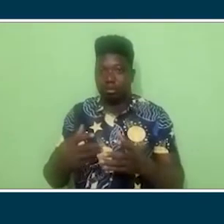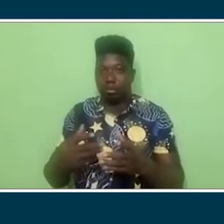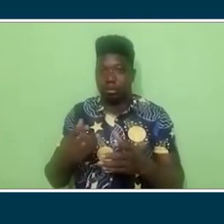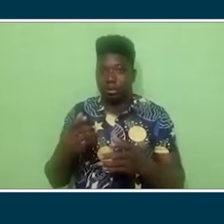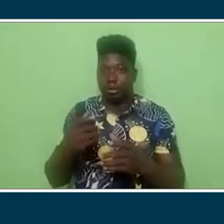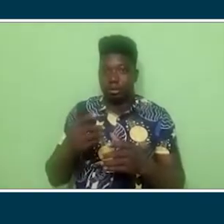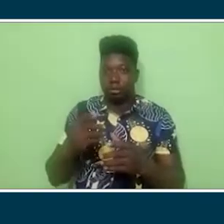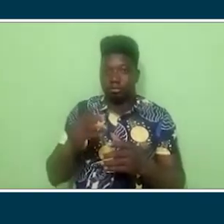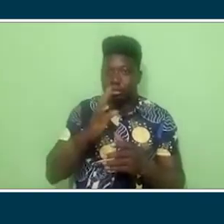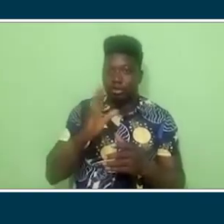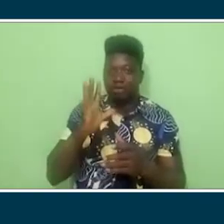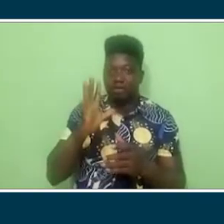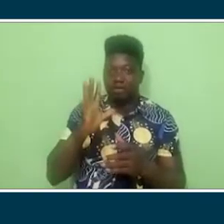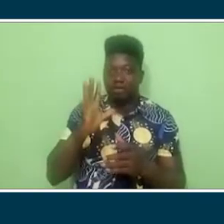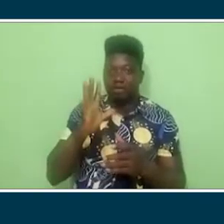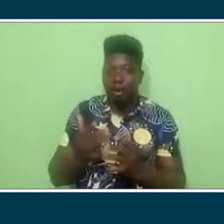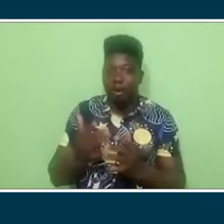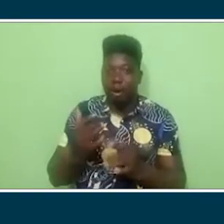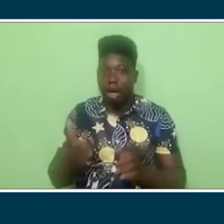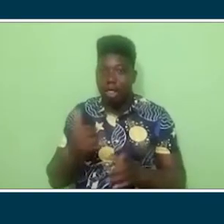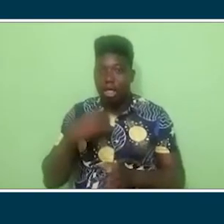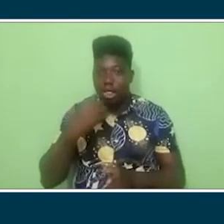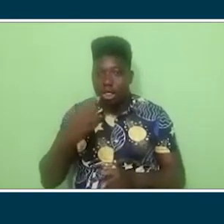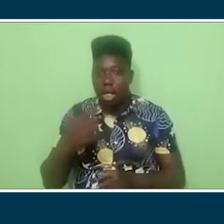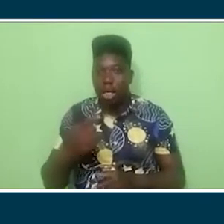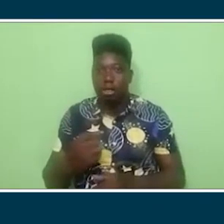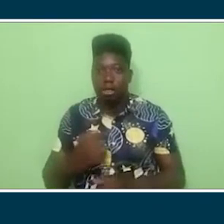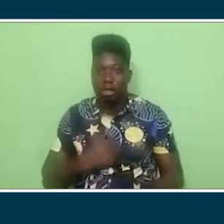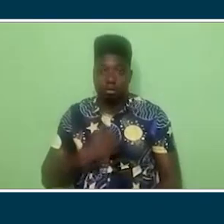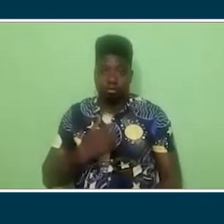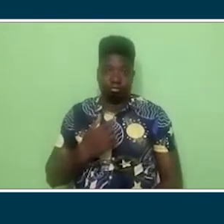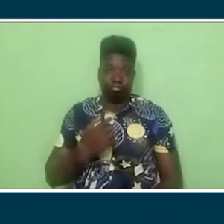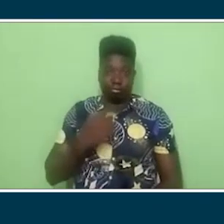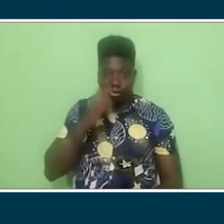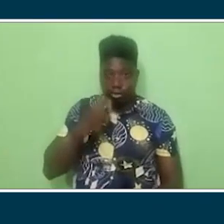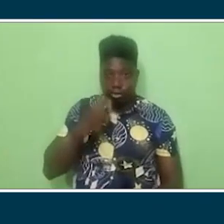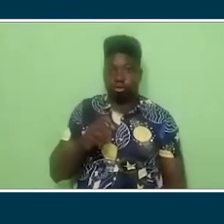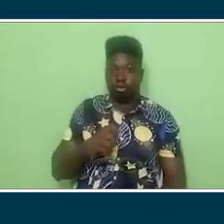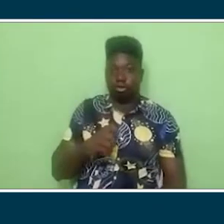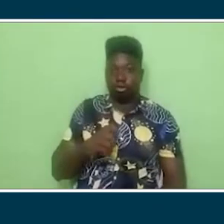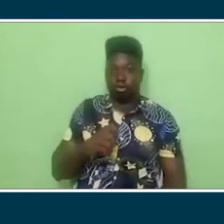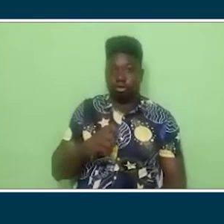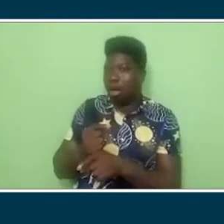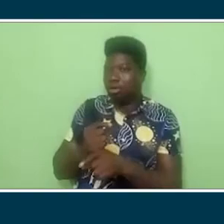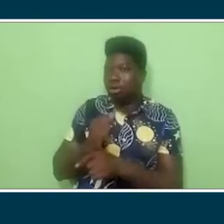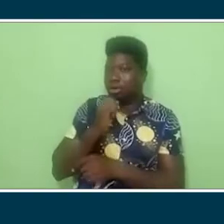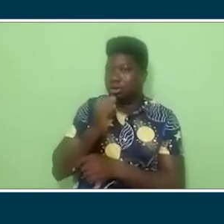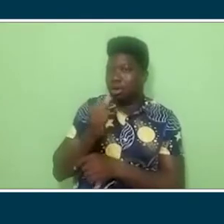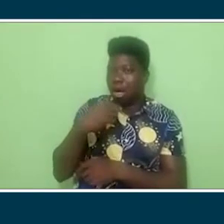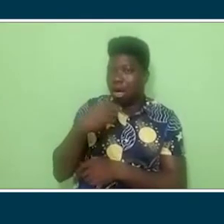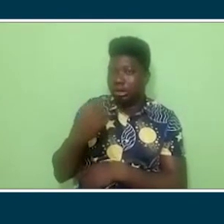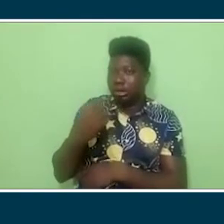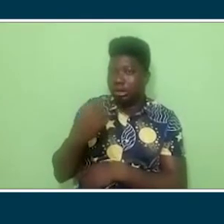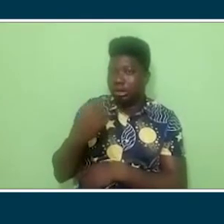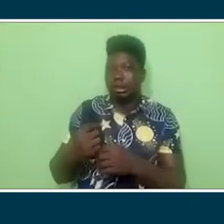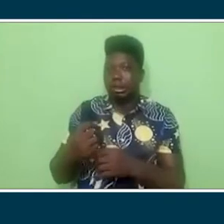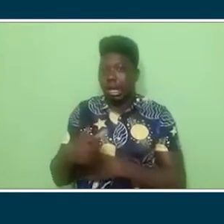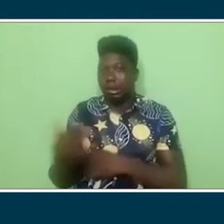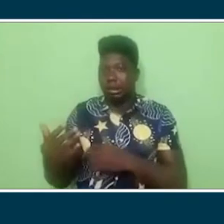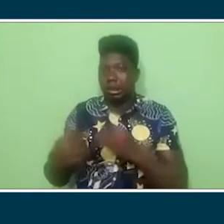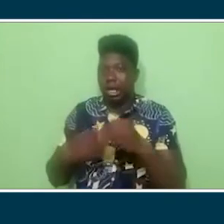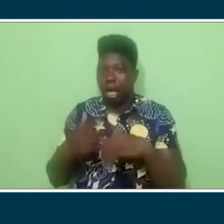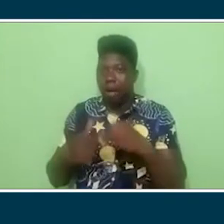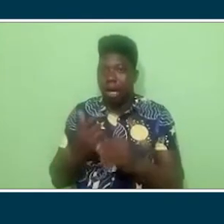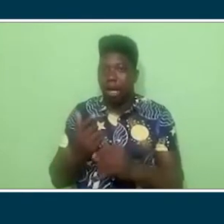are they telling me that I should just like not say anything about the senator that did that thing, or that